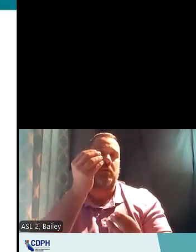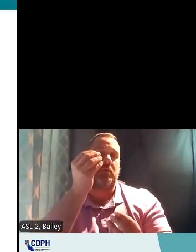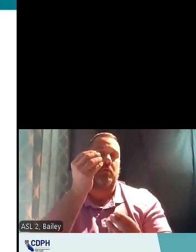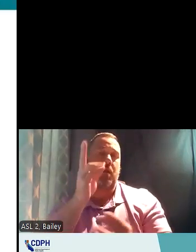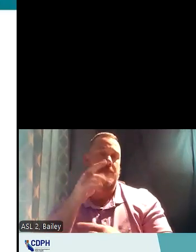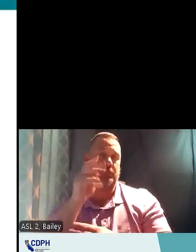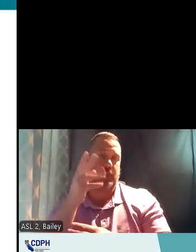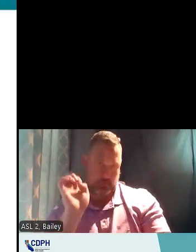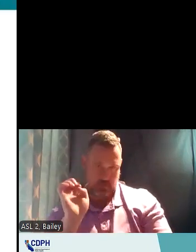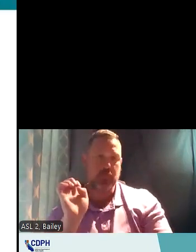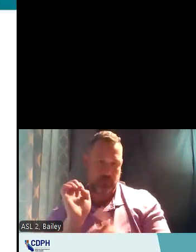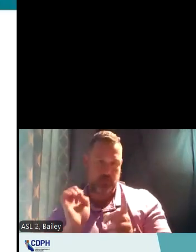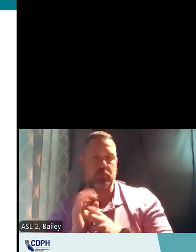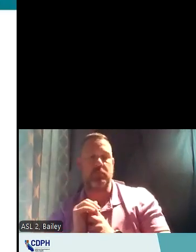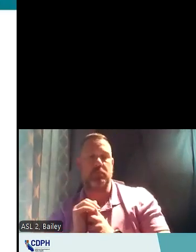All